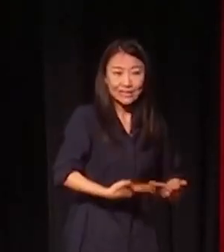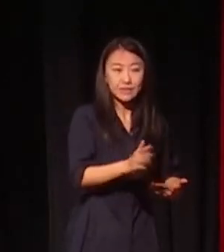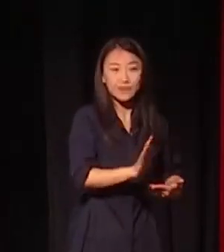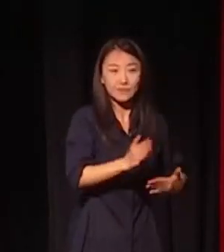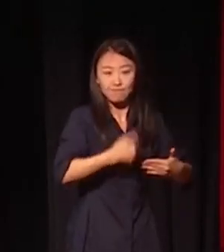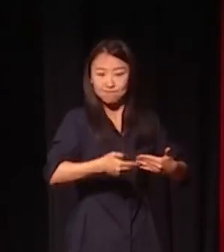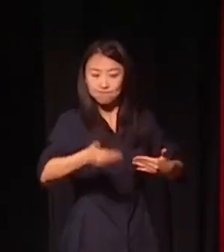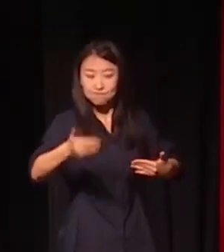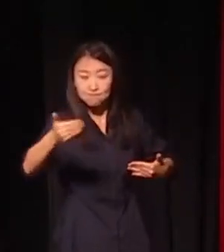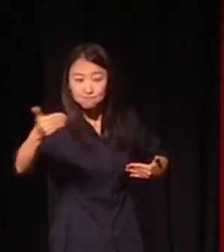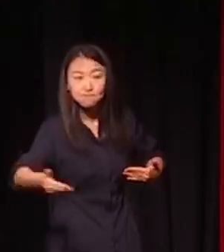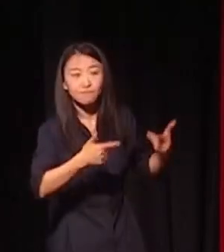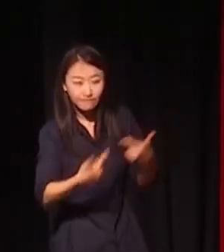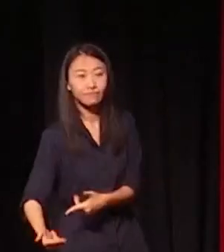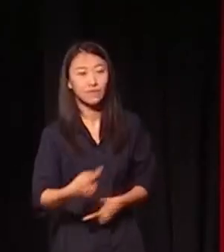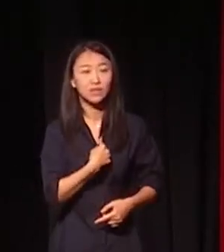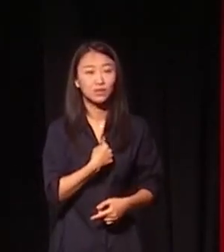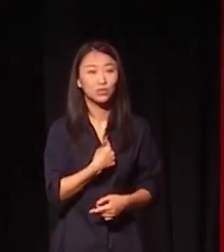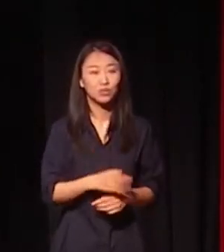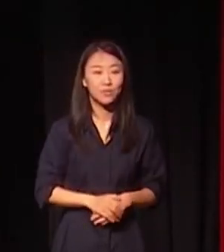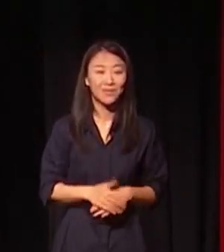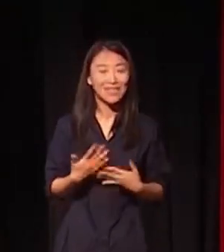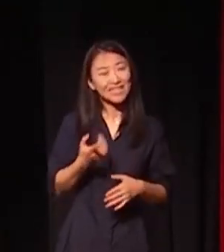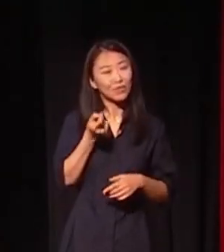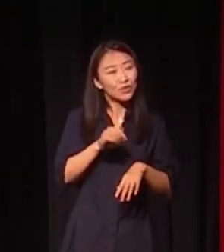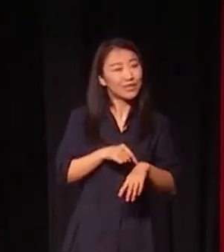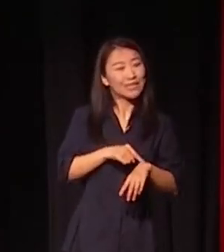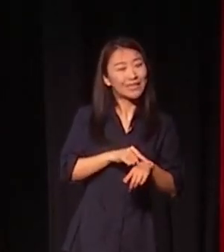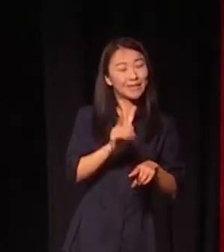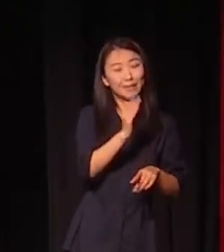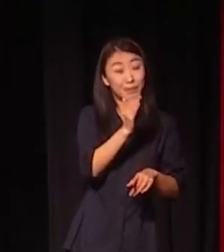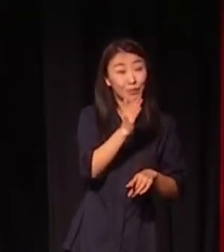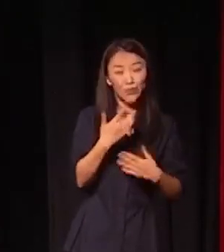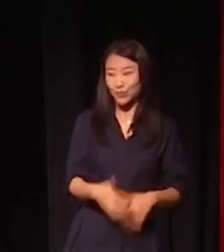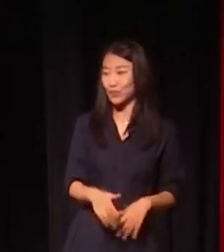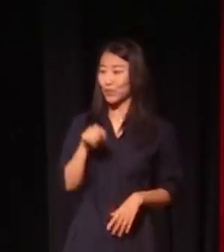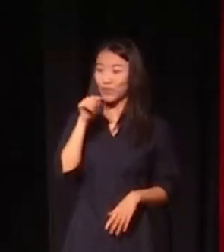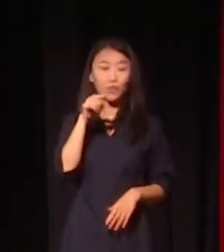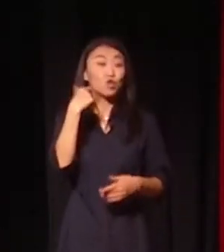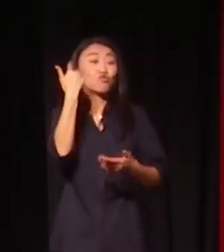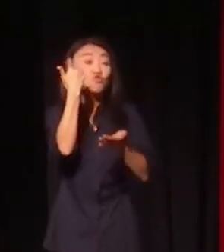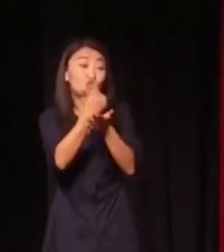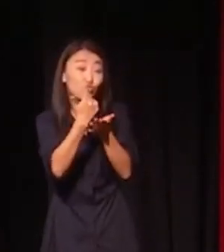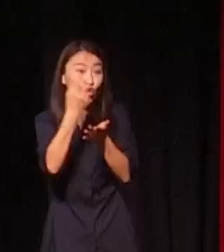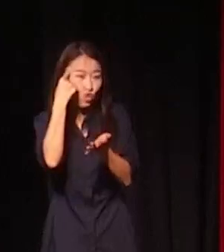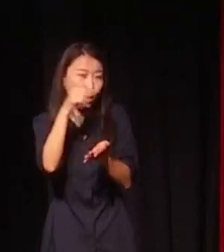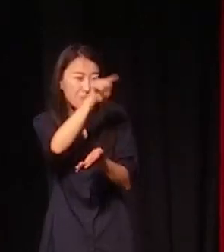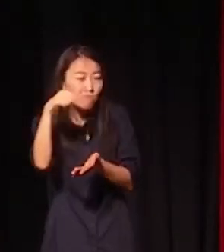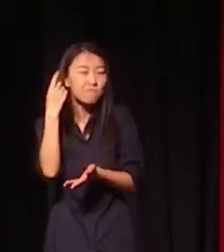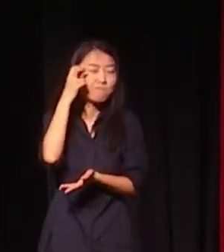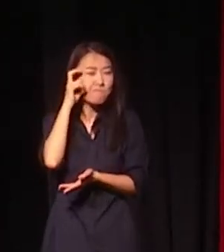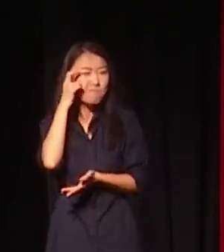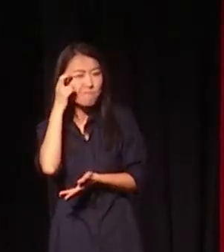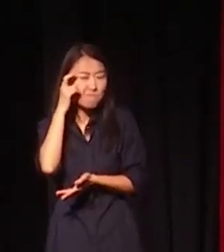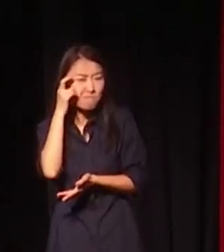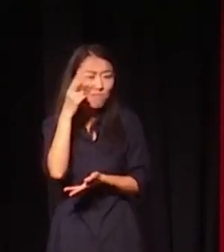impact. So we've run out of time now, but these are questions for you to take away. So what issues remain unsolved? Where